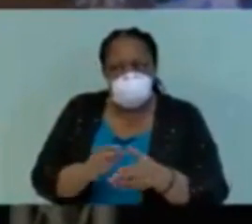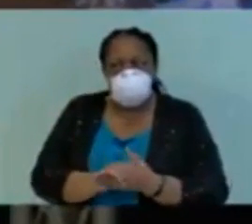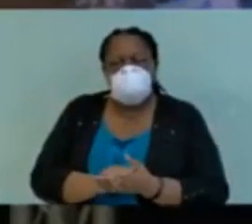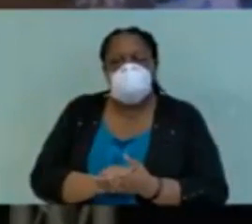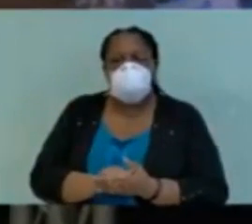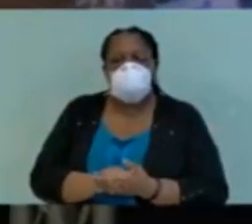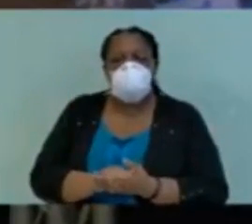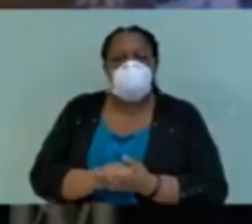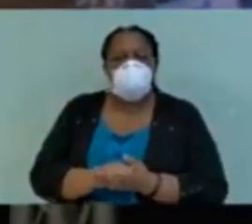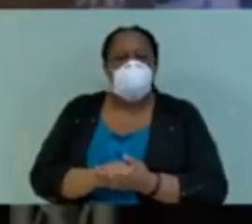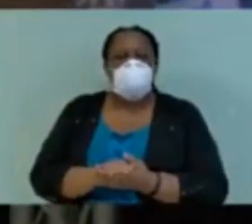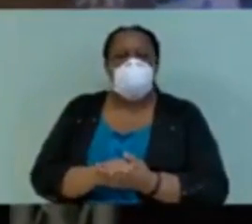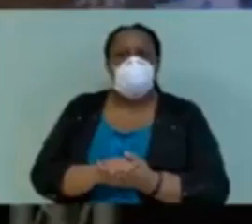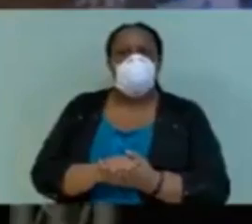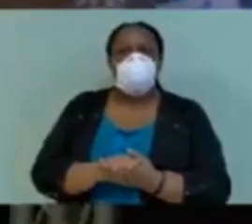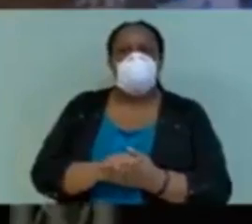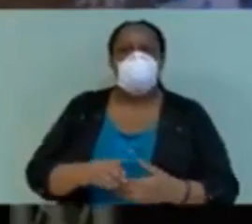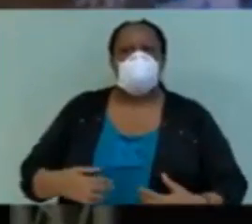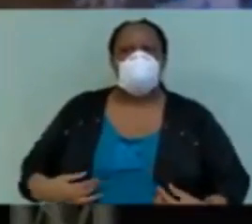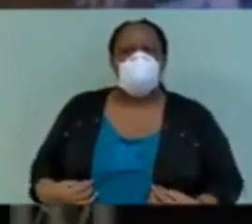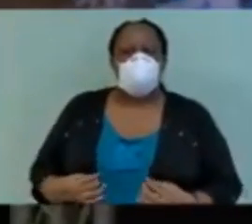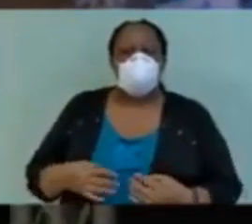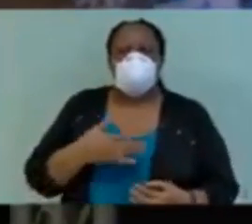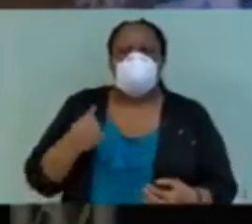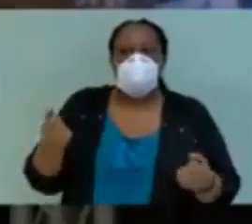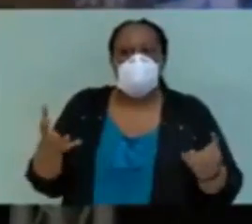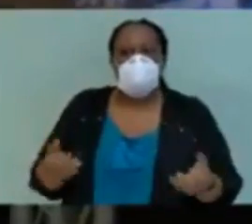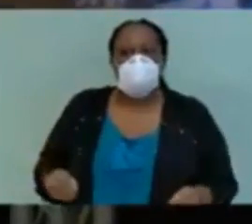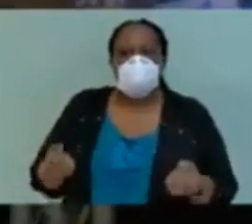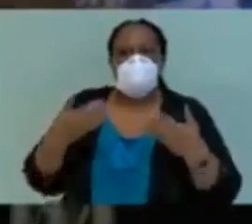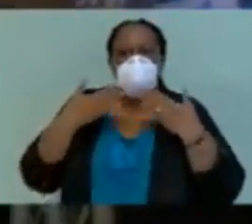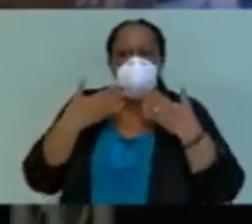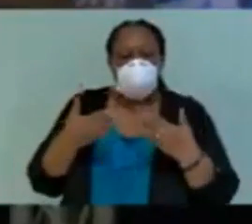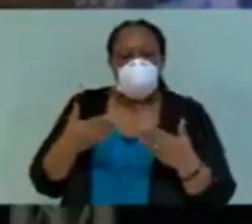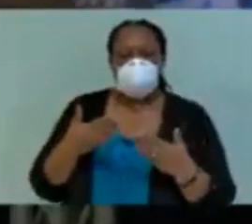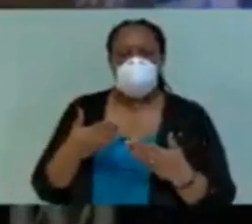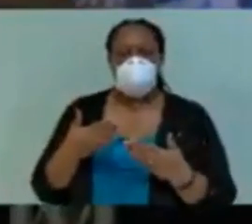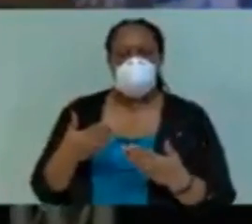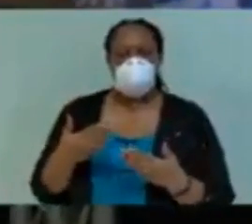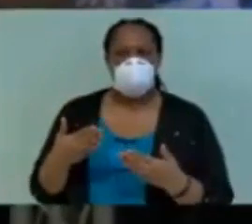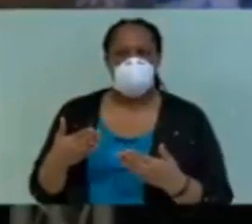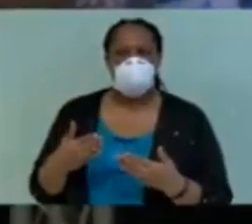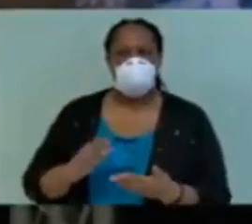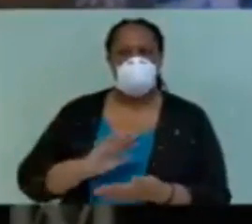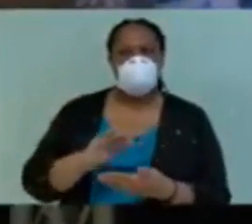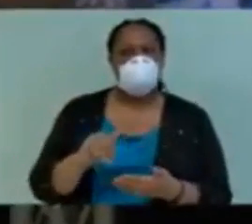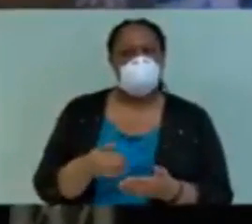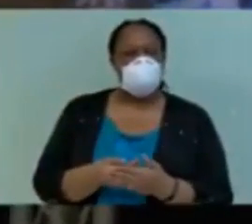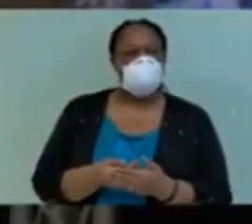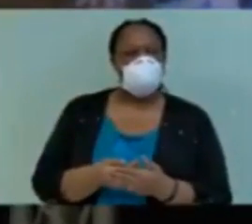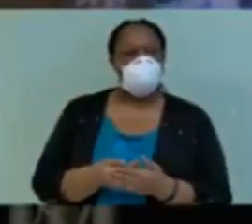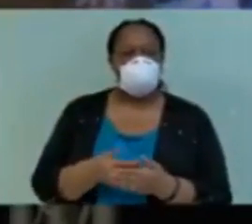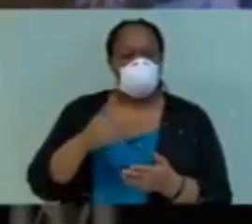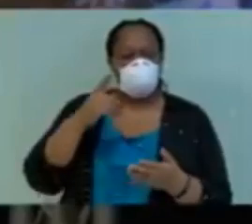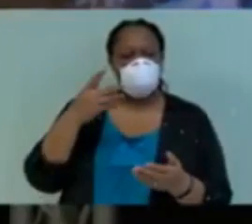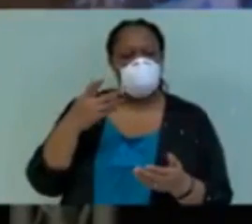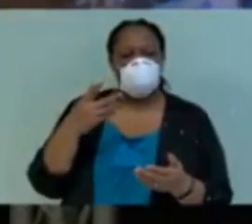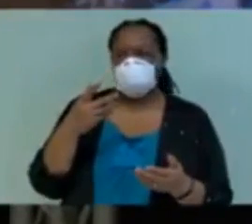it has to play in the wider national strategy in the management and holding at bay the spread of